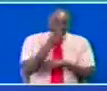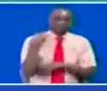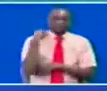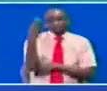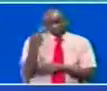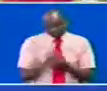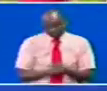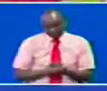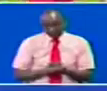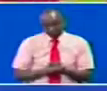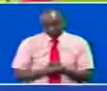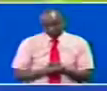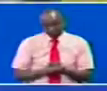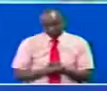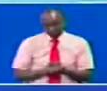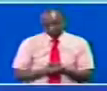position.